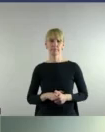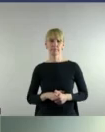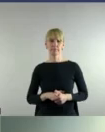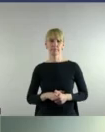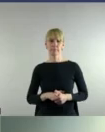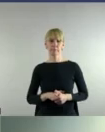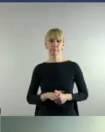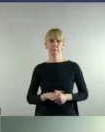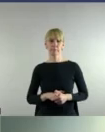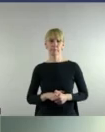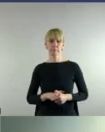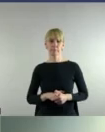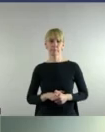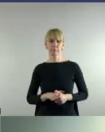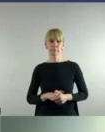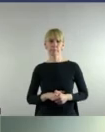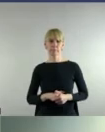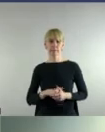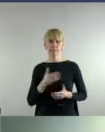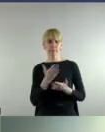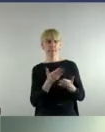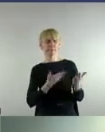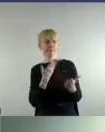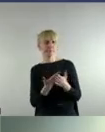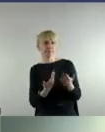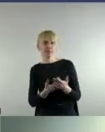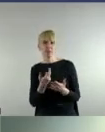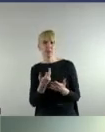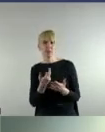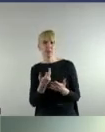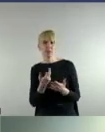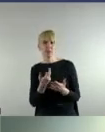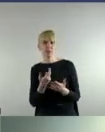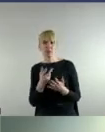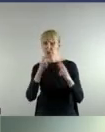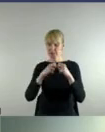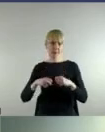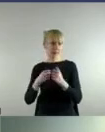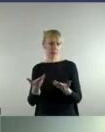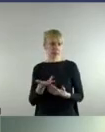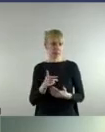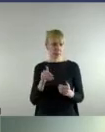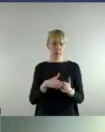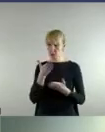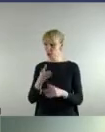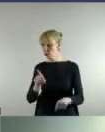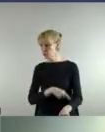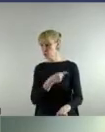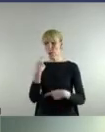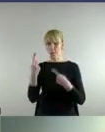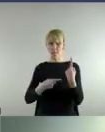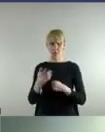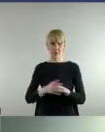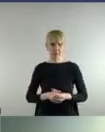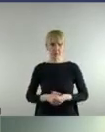in my findings, this is just the key findings. There's of course a lot more I could talk about, but when it comes to the close relationships, bonding